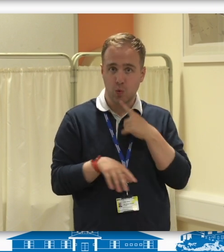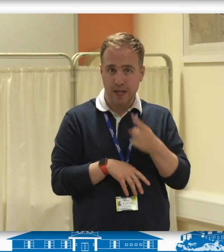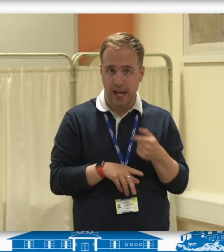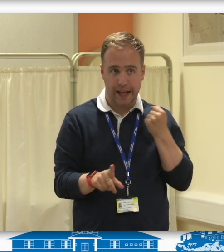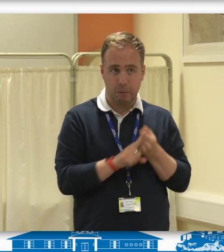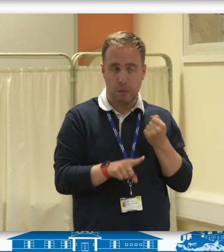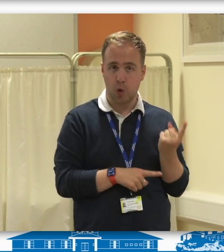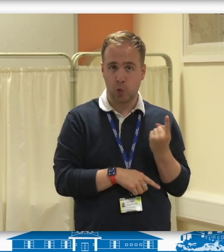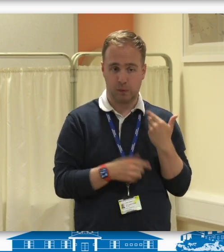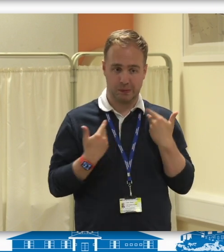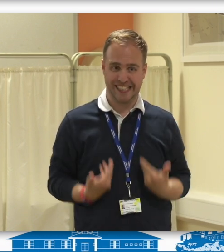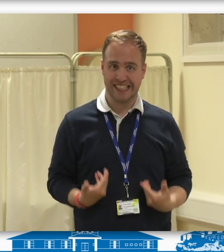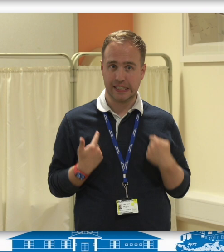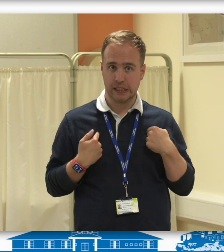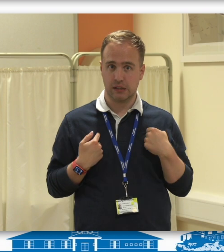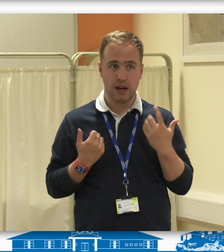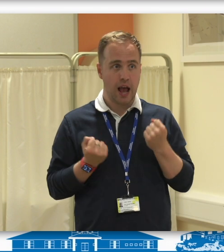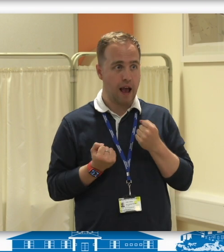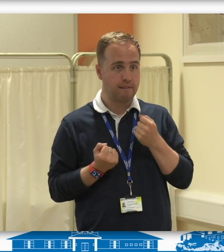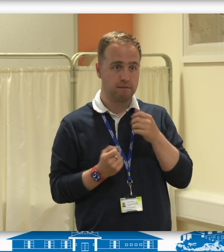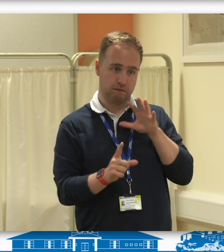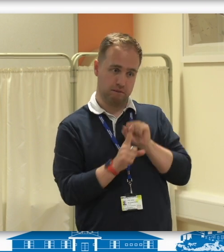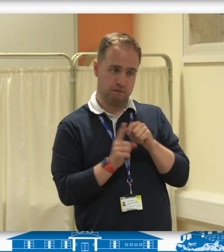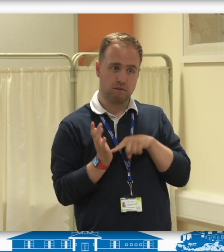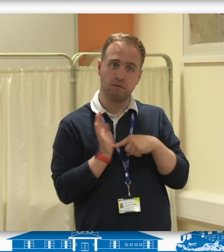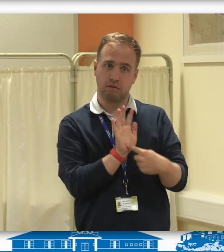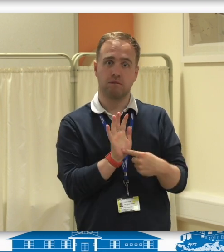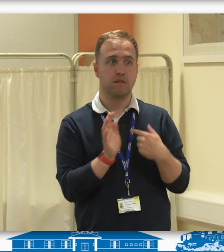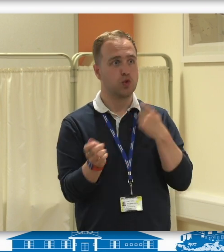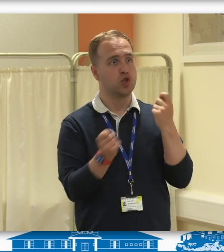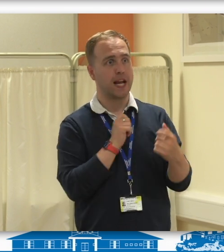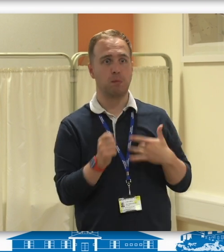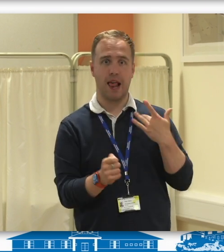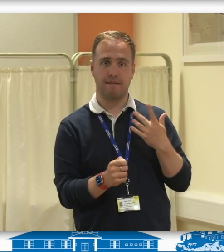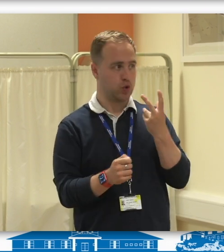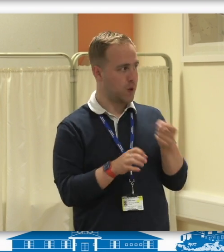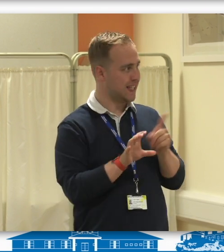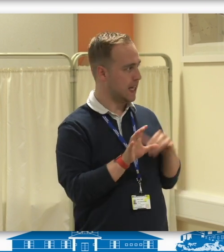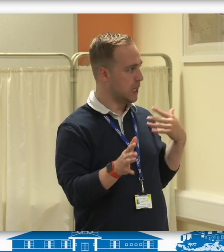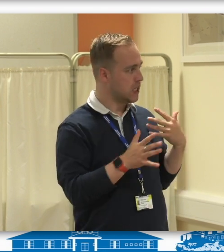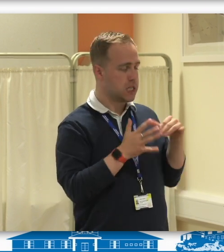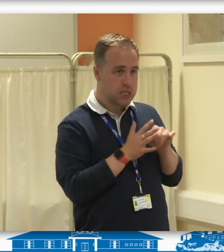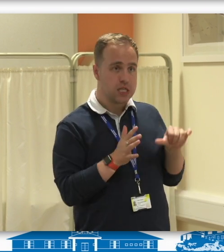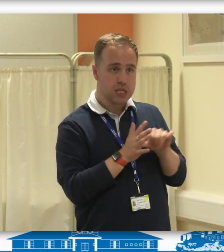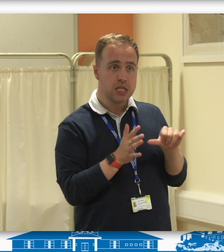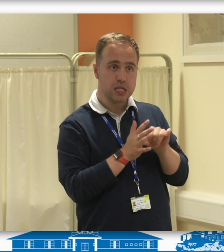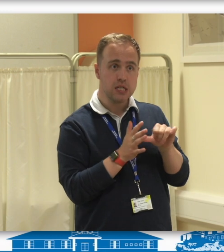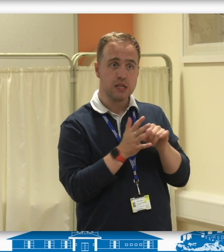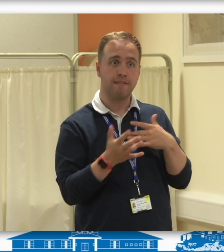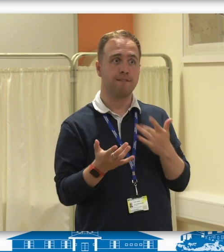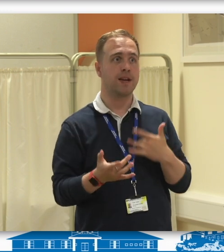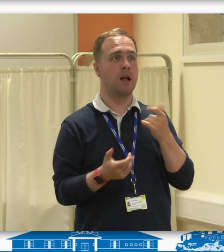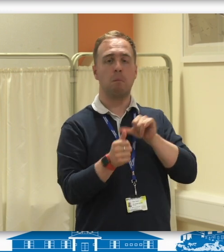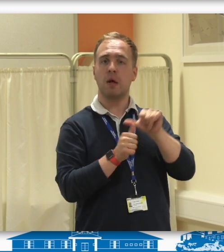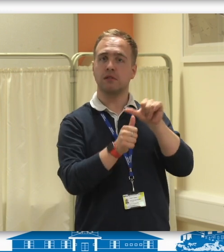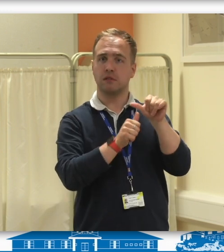most. Having my diagnosis has changed my life and given me my life back after 20 years of struggling. I know there will be periods where I'll